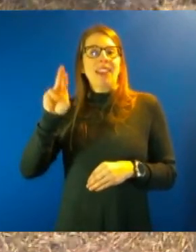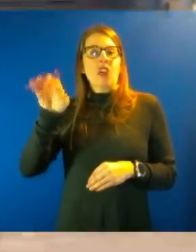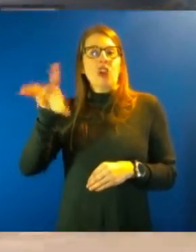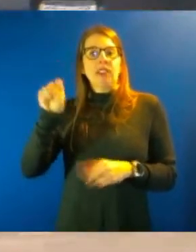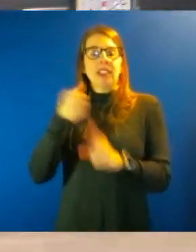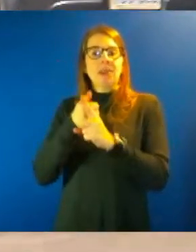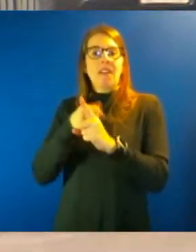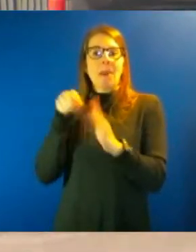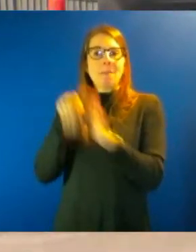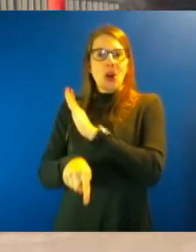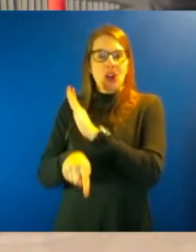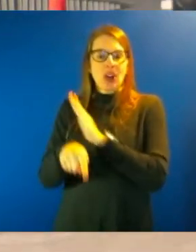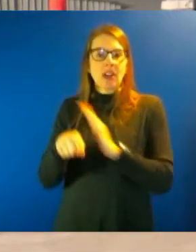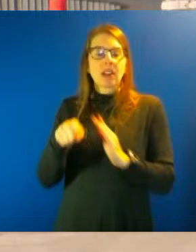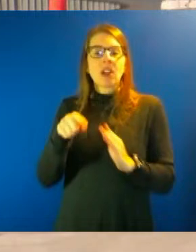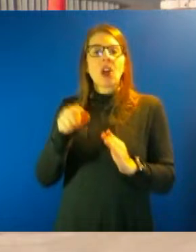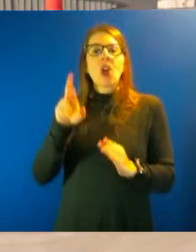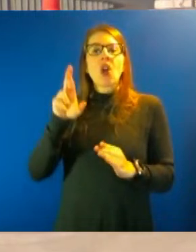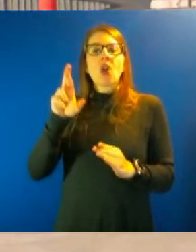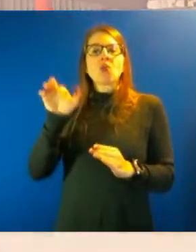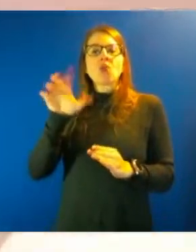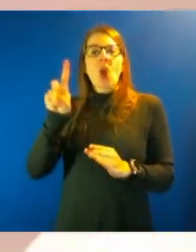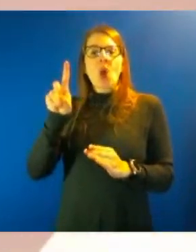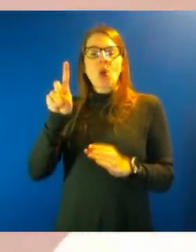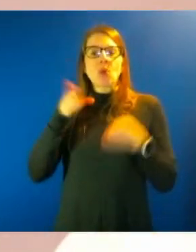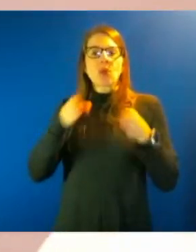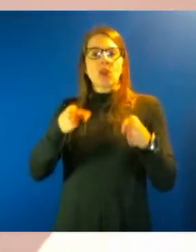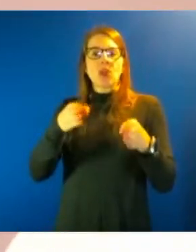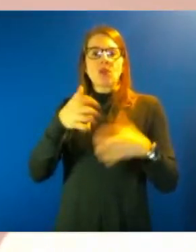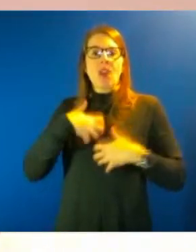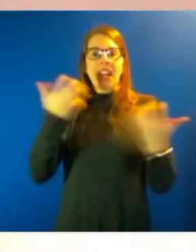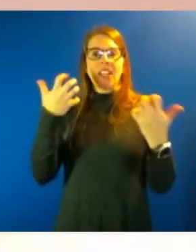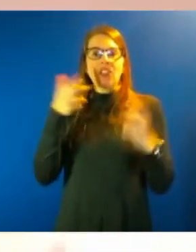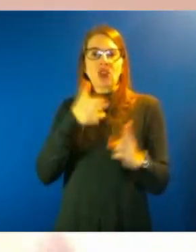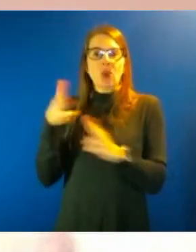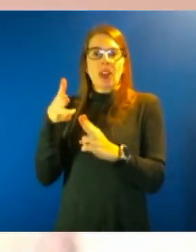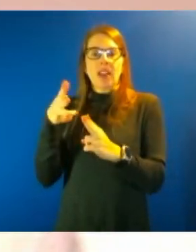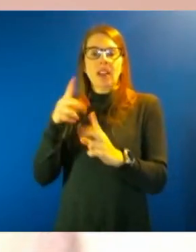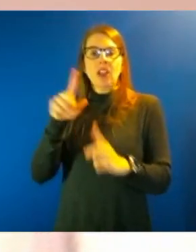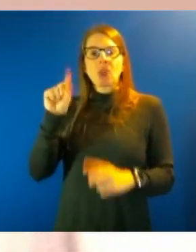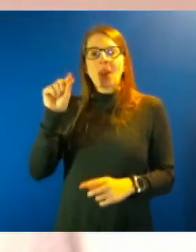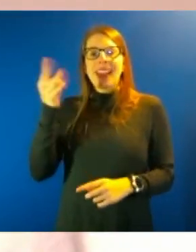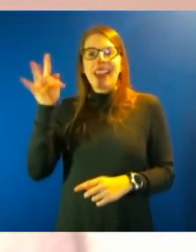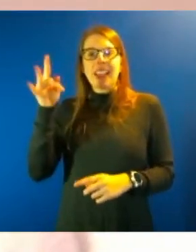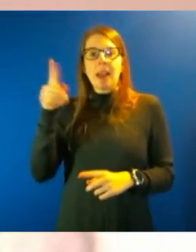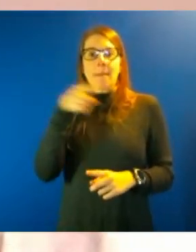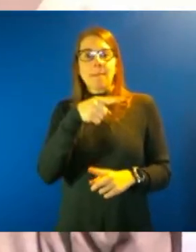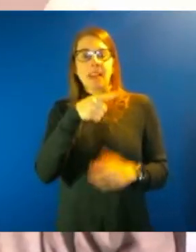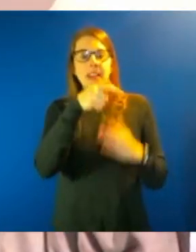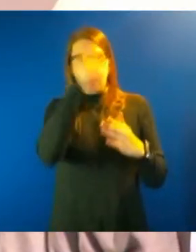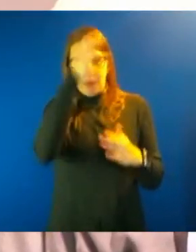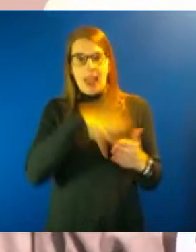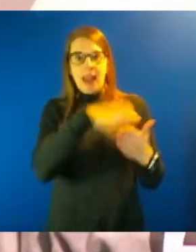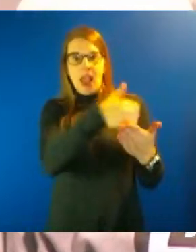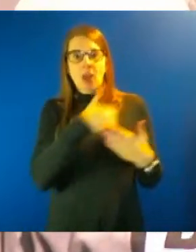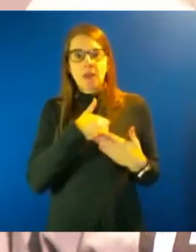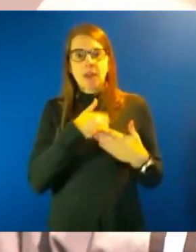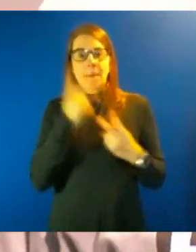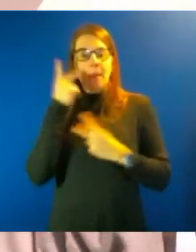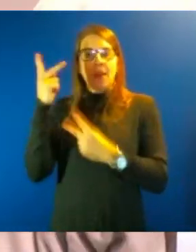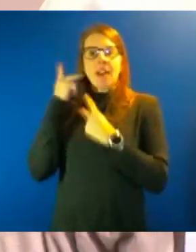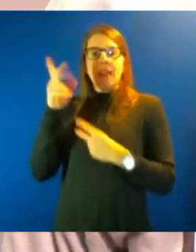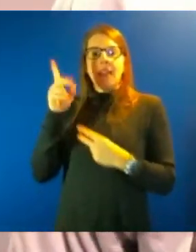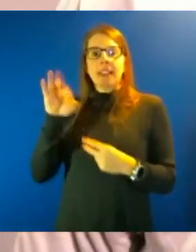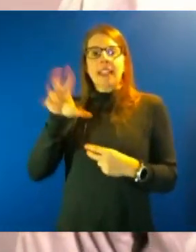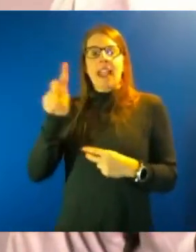rage shooting in 2018. For Amanda, though, it's this man who helps keep the memory of David alive. It's some kind of